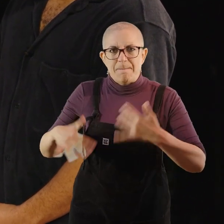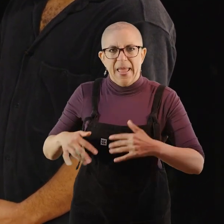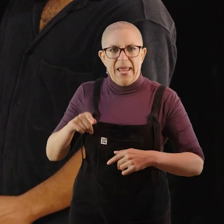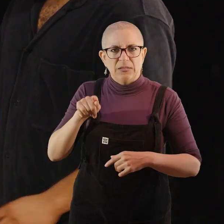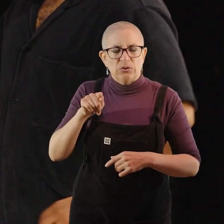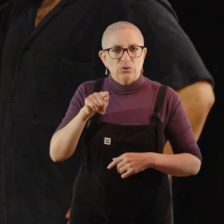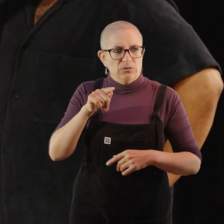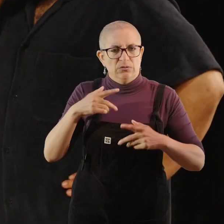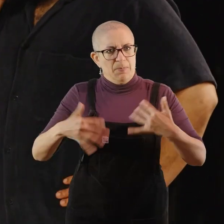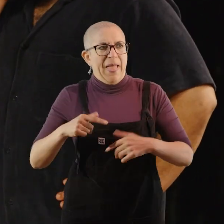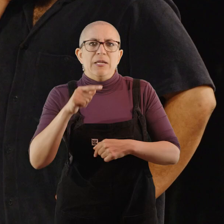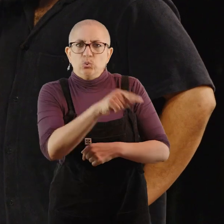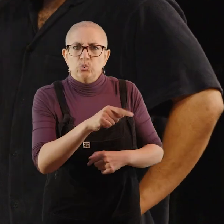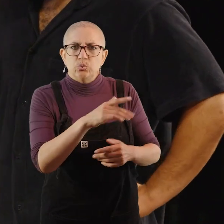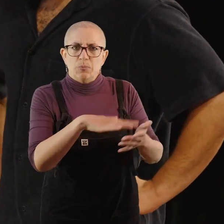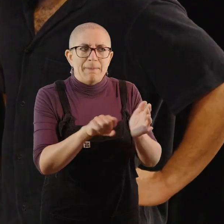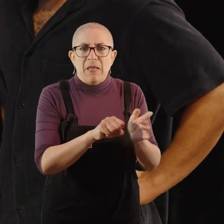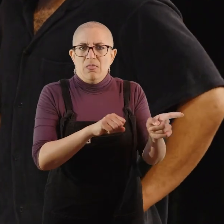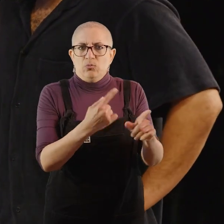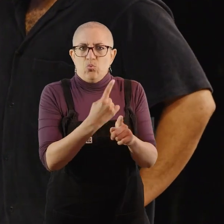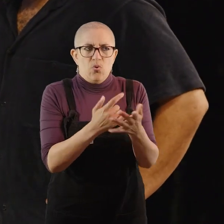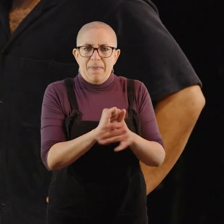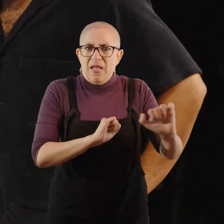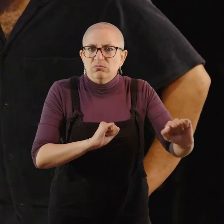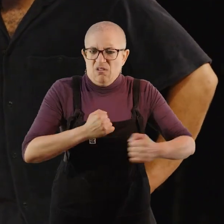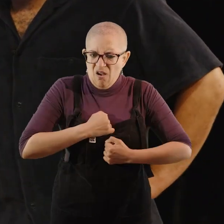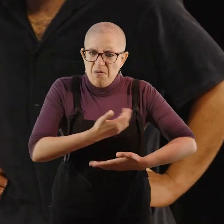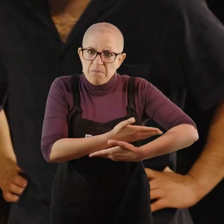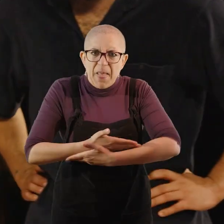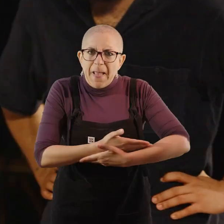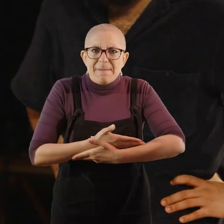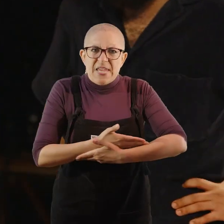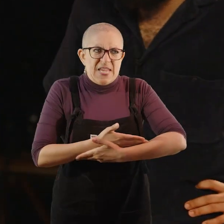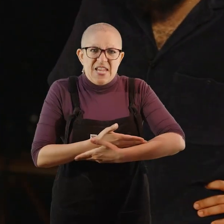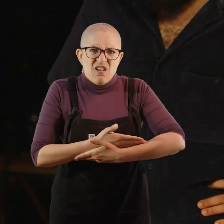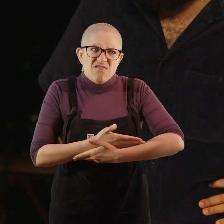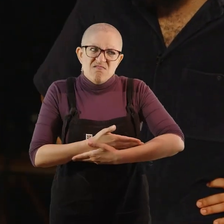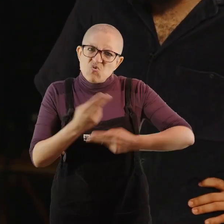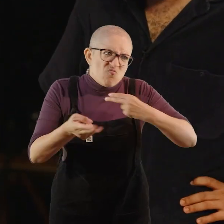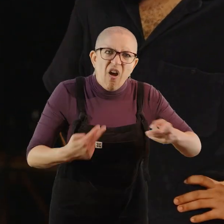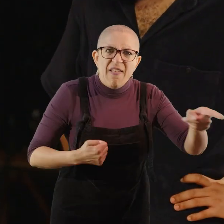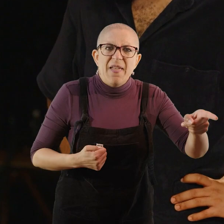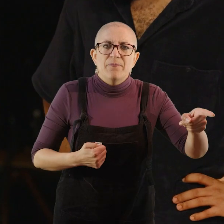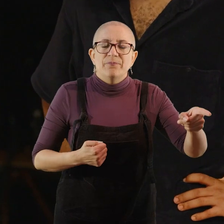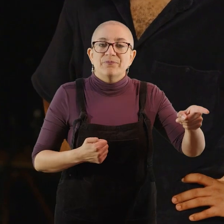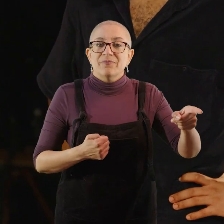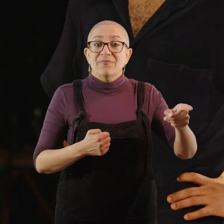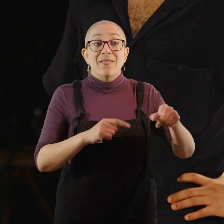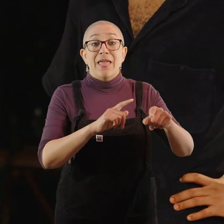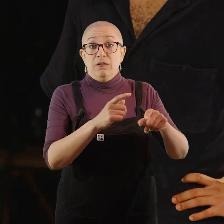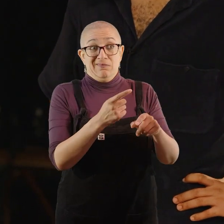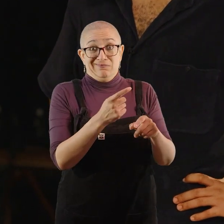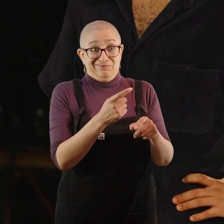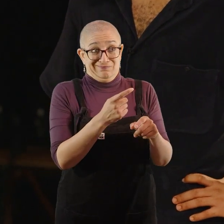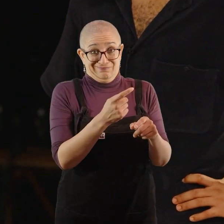about the loss of their child and using that as ammo. And then, you know, a couple of sentences later, it is